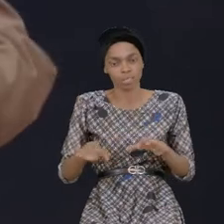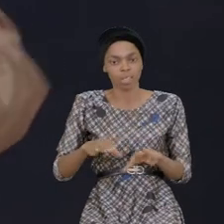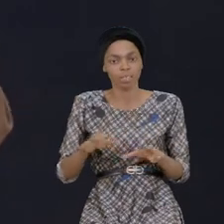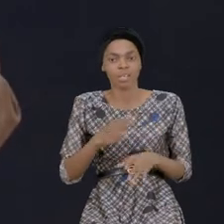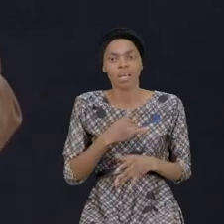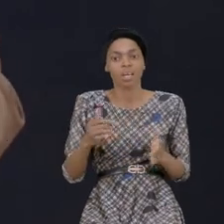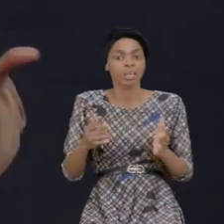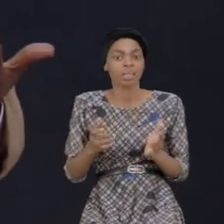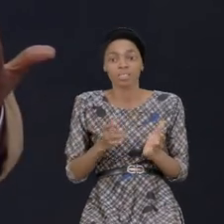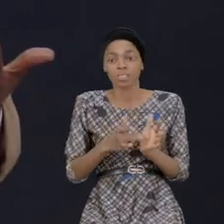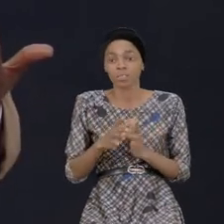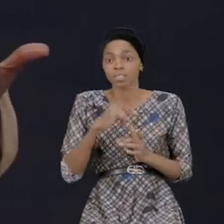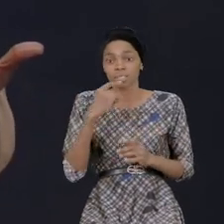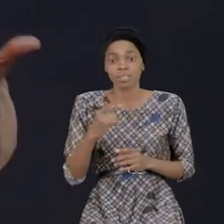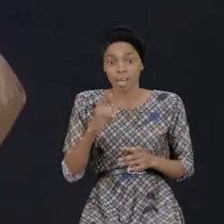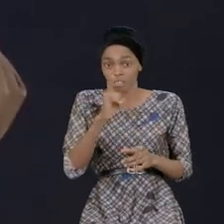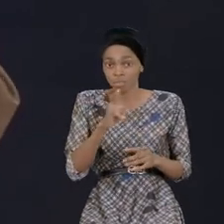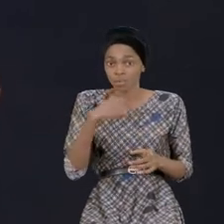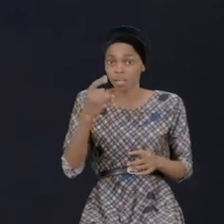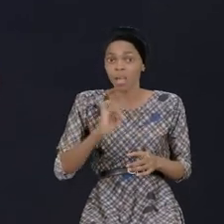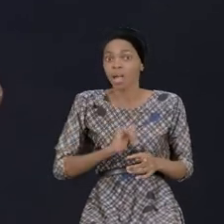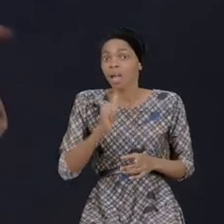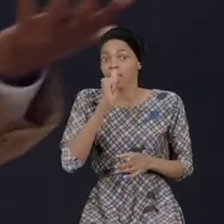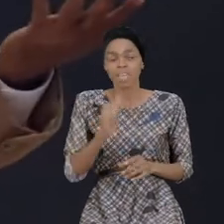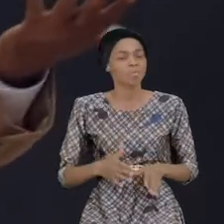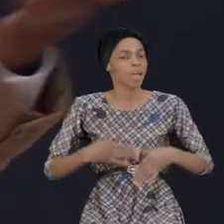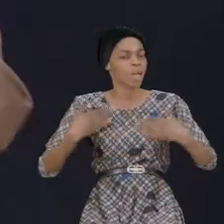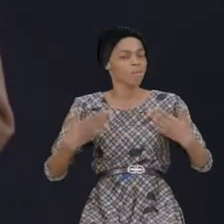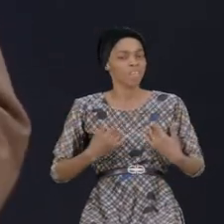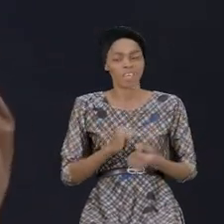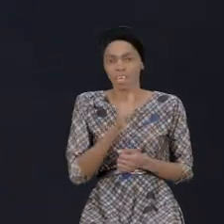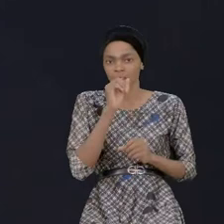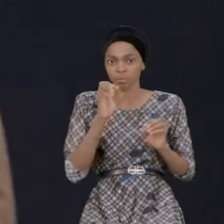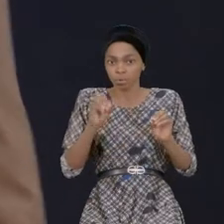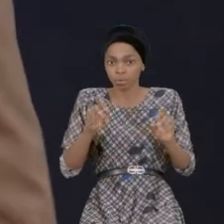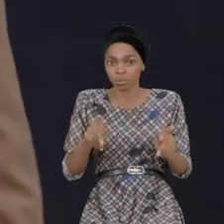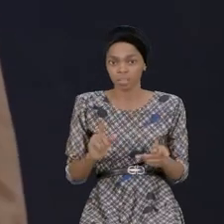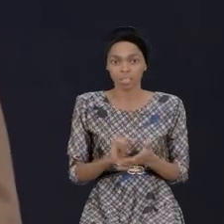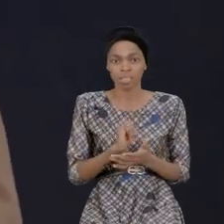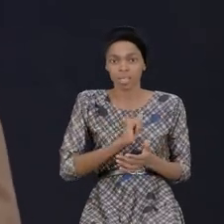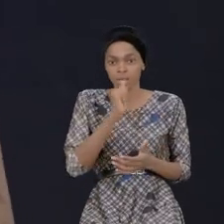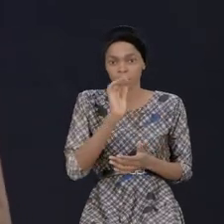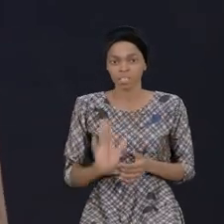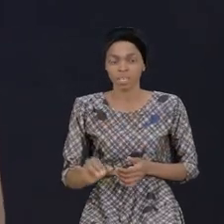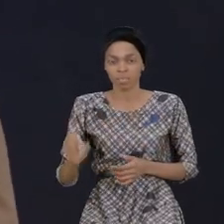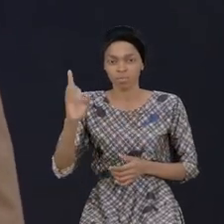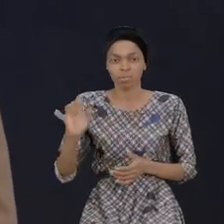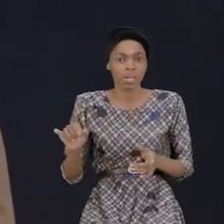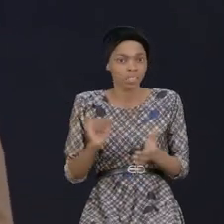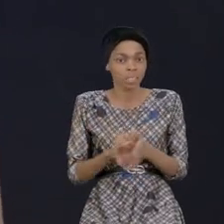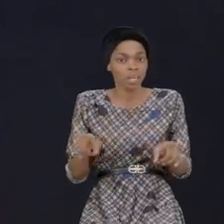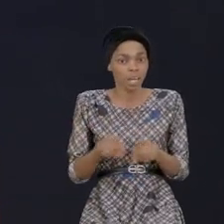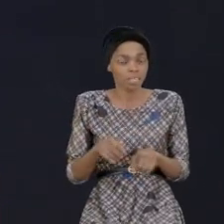and privileged. I'm a child of God. I'm so happy and privileged that as my Savior did, as